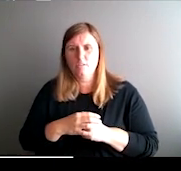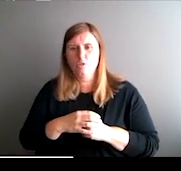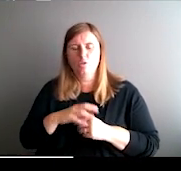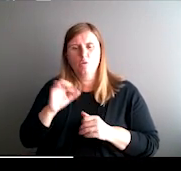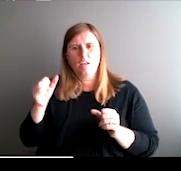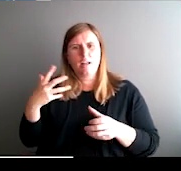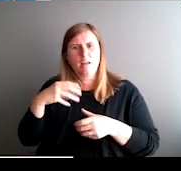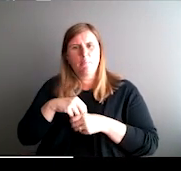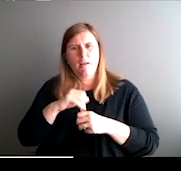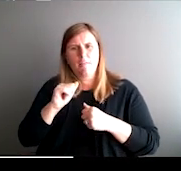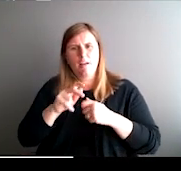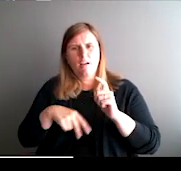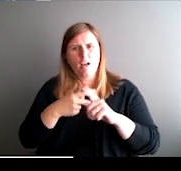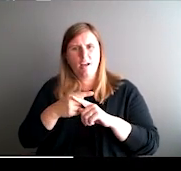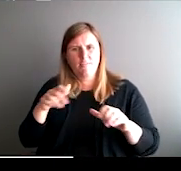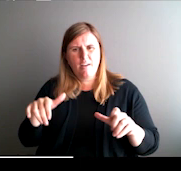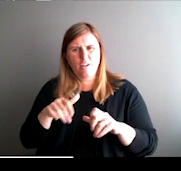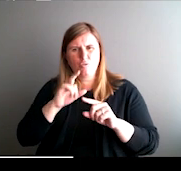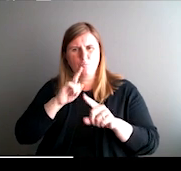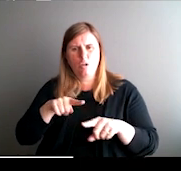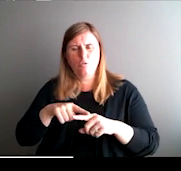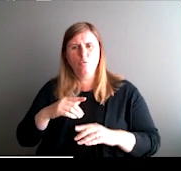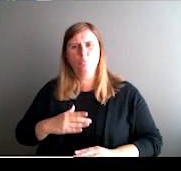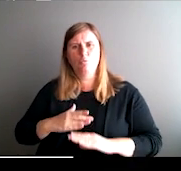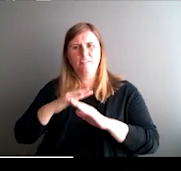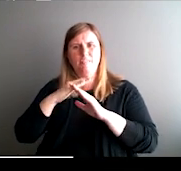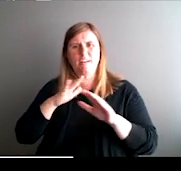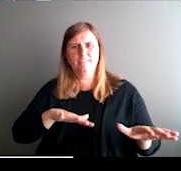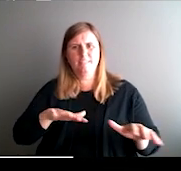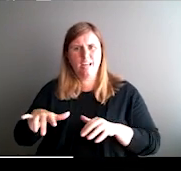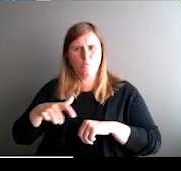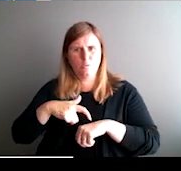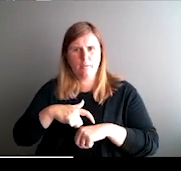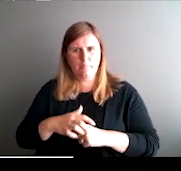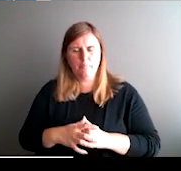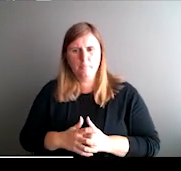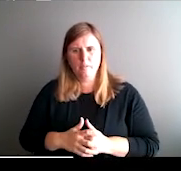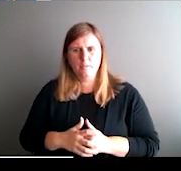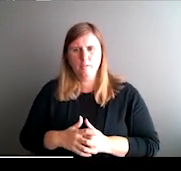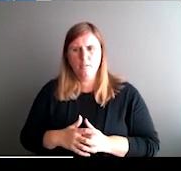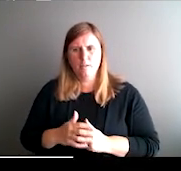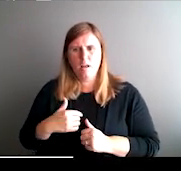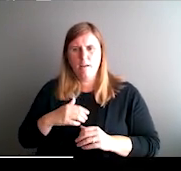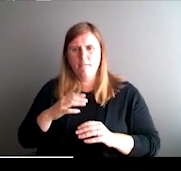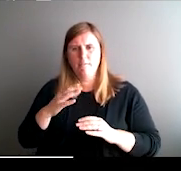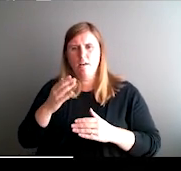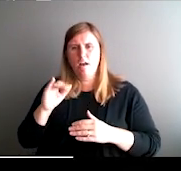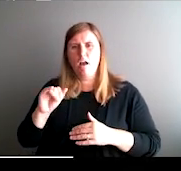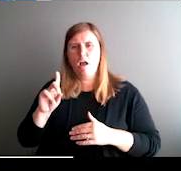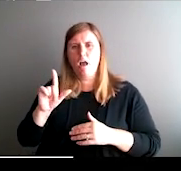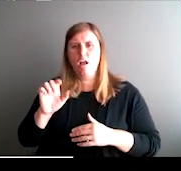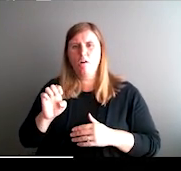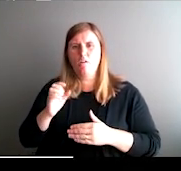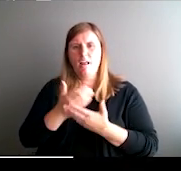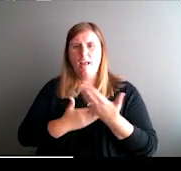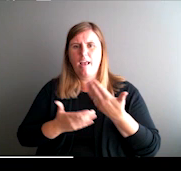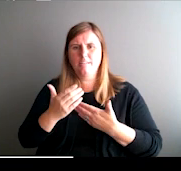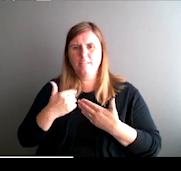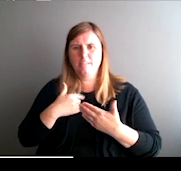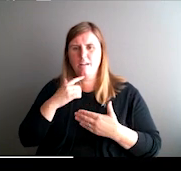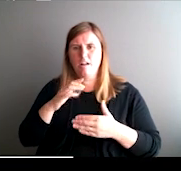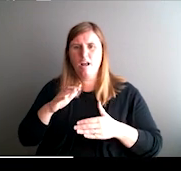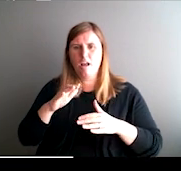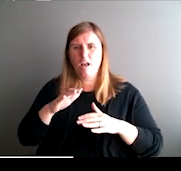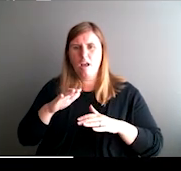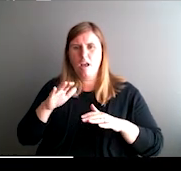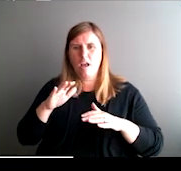this type of active responding to prevent downtime. I have idle hands there. My grandmother always used to tell me that idle hands